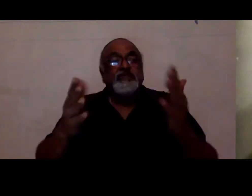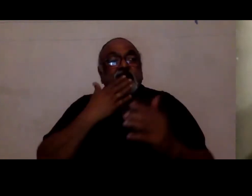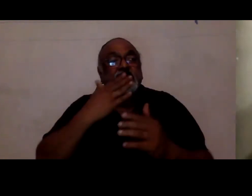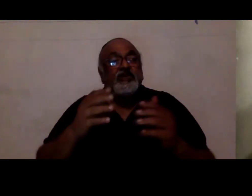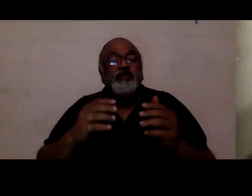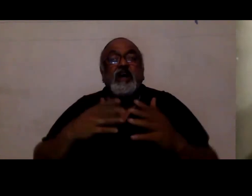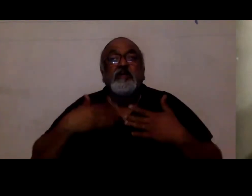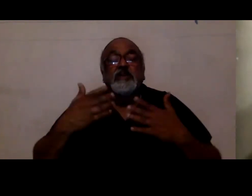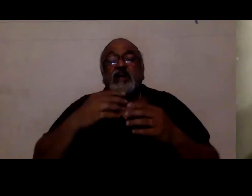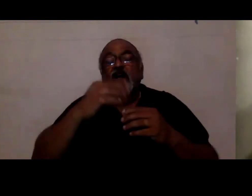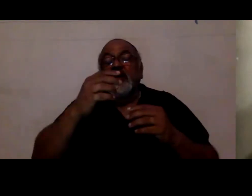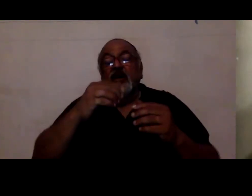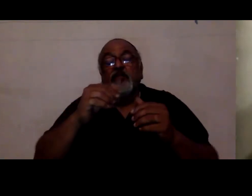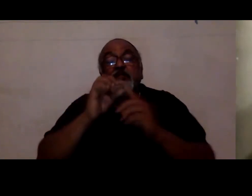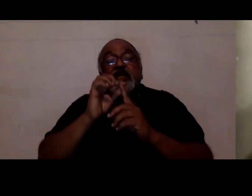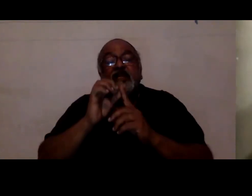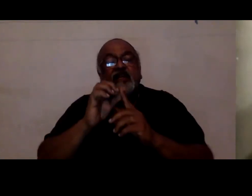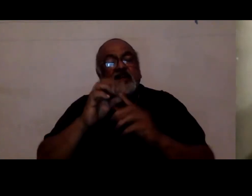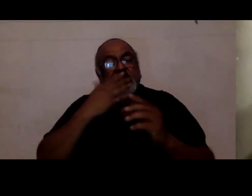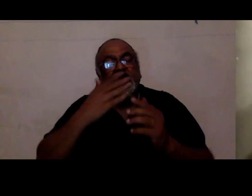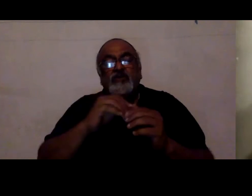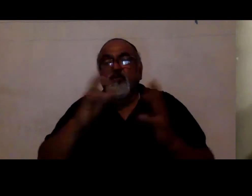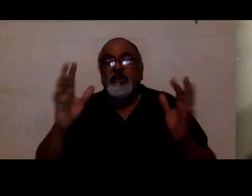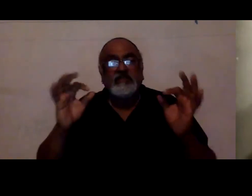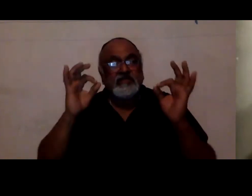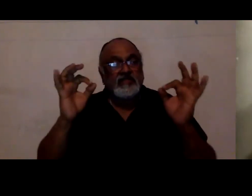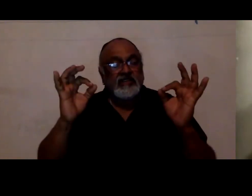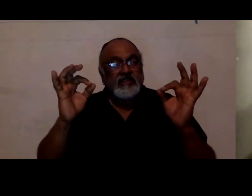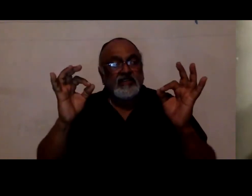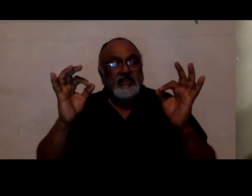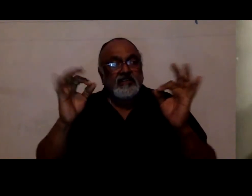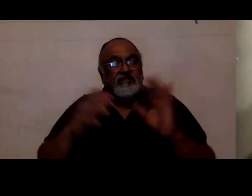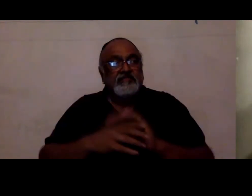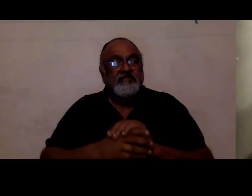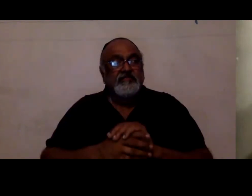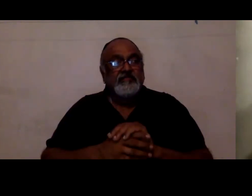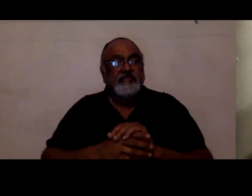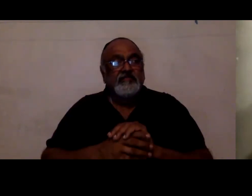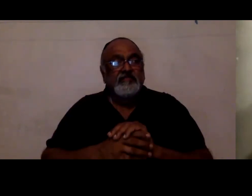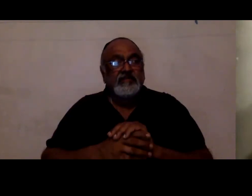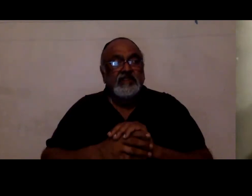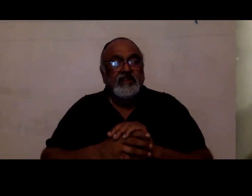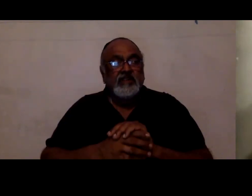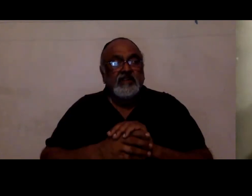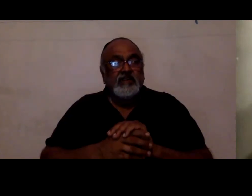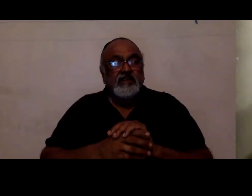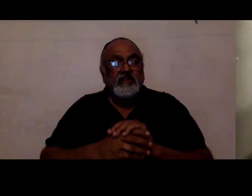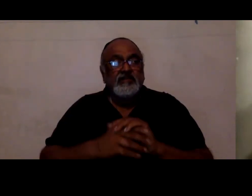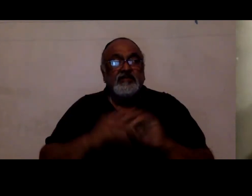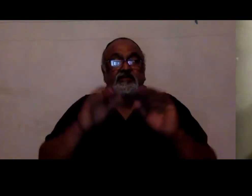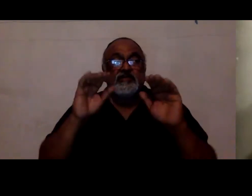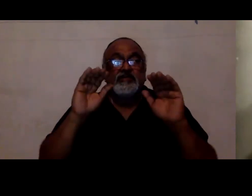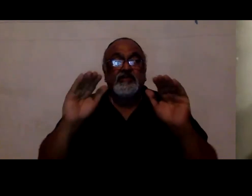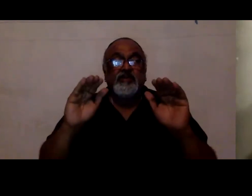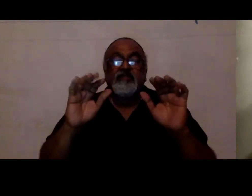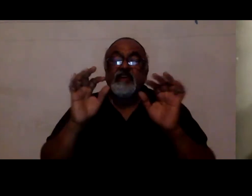Thank you, Preeti ji. Thank you for taking out the times for all the lectures. It's really great of you, and it's like your support is